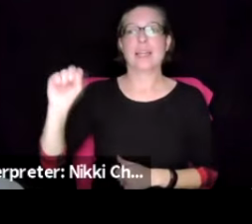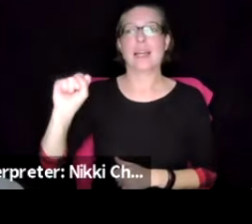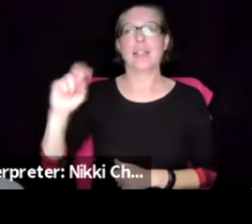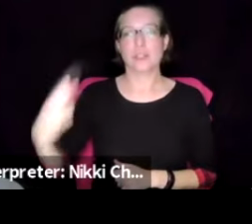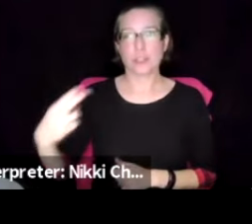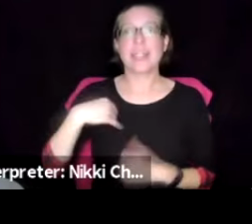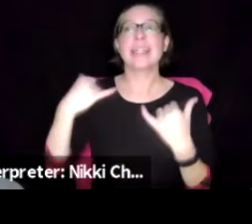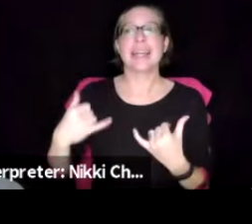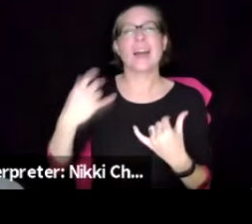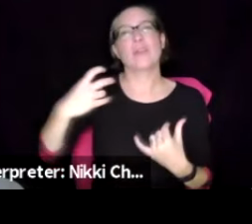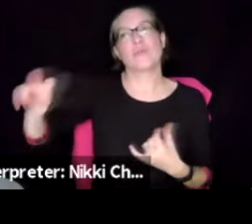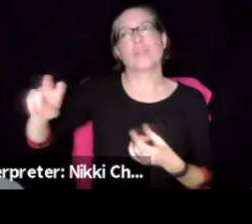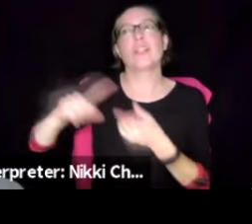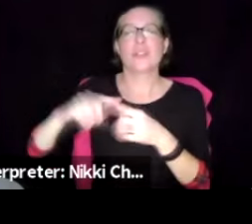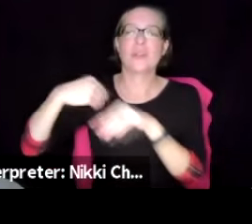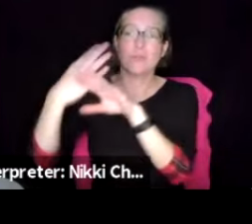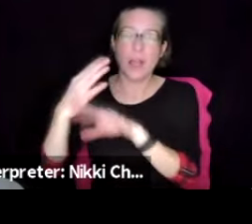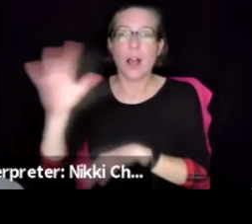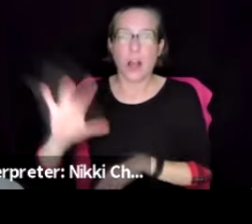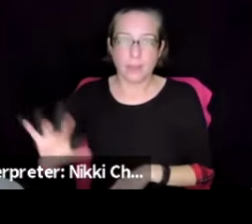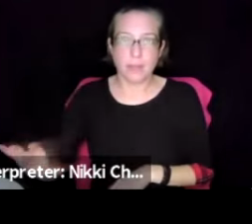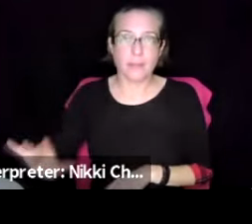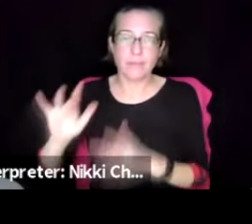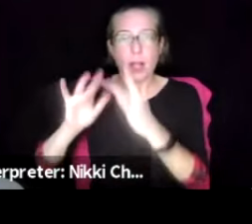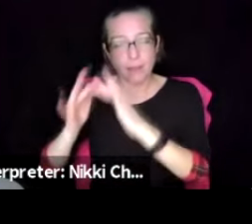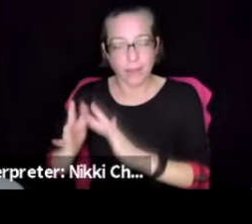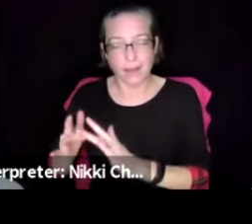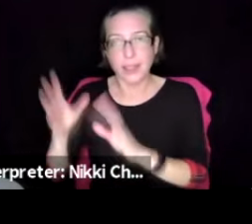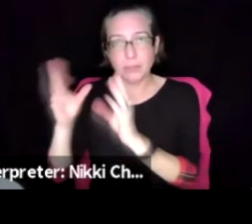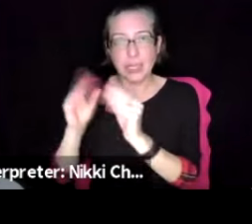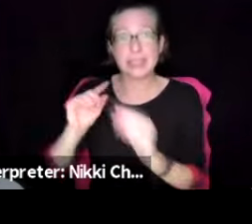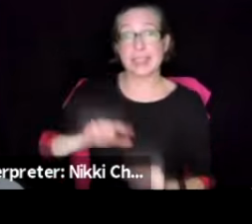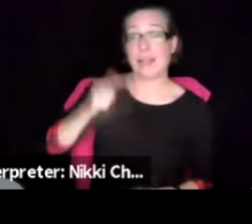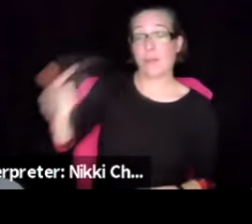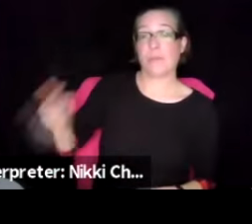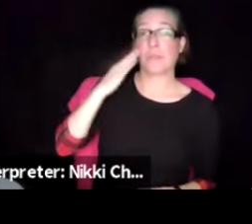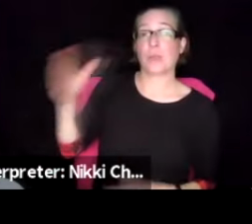over now to our youth members to talk about SASH and their projects.